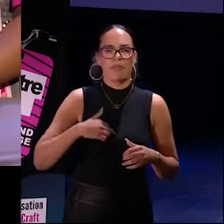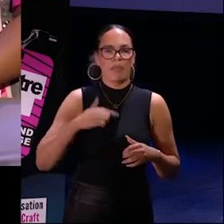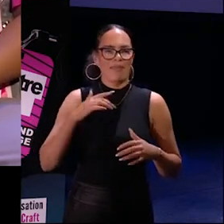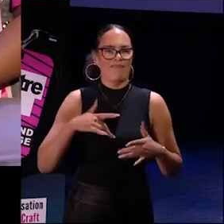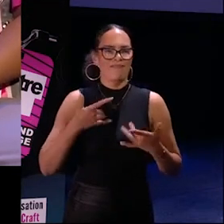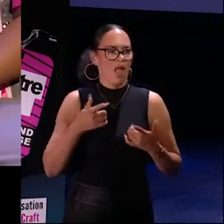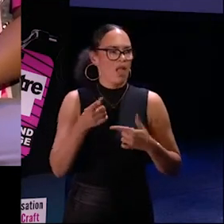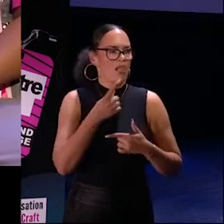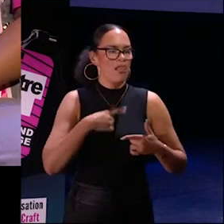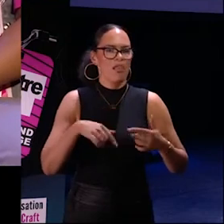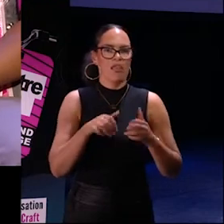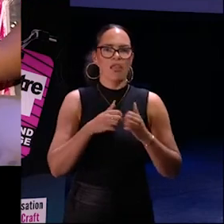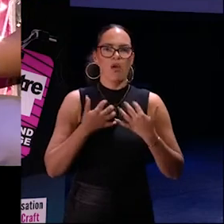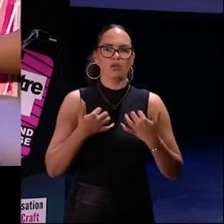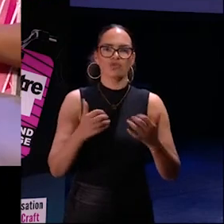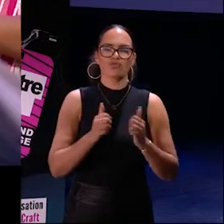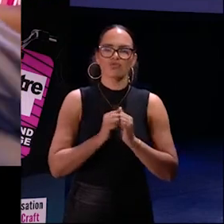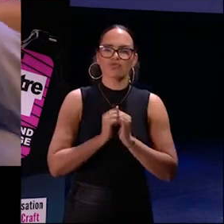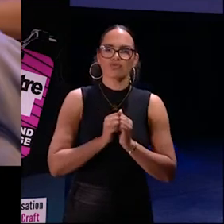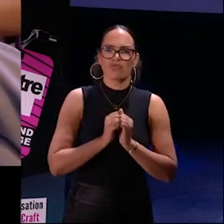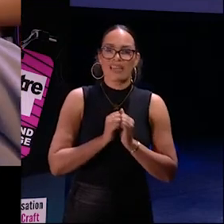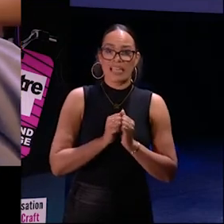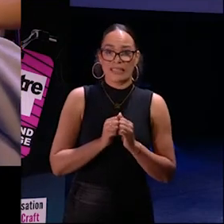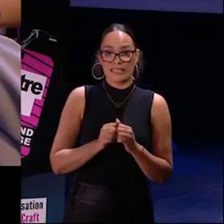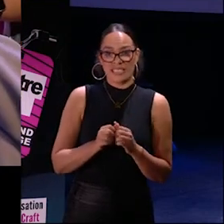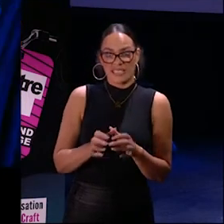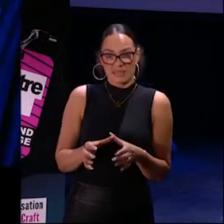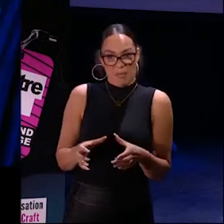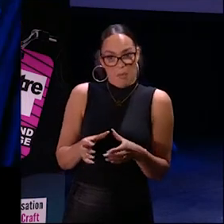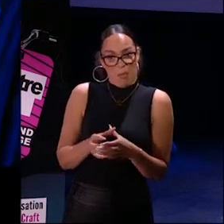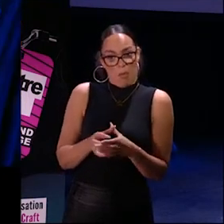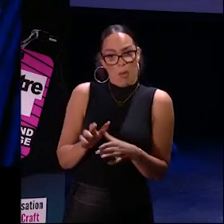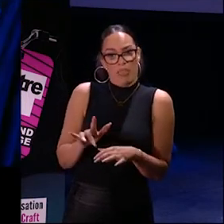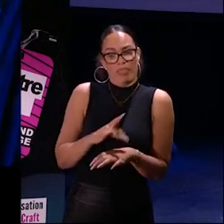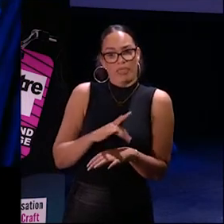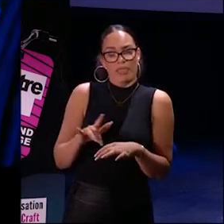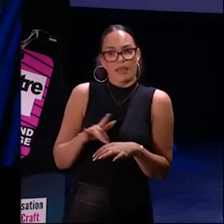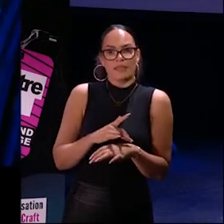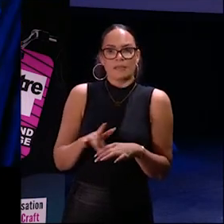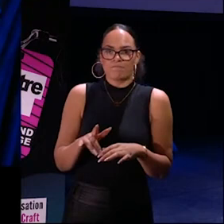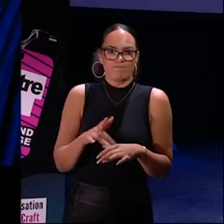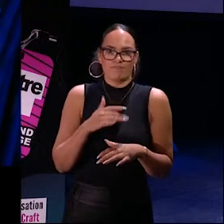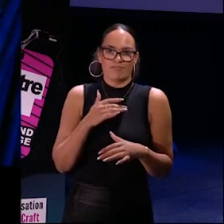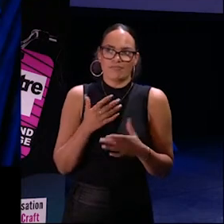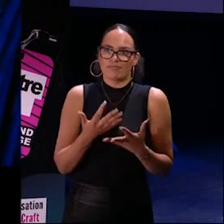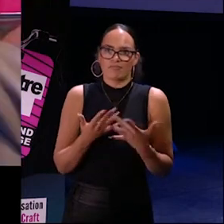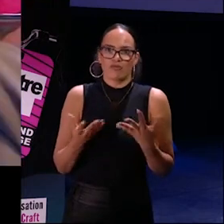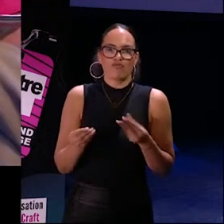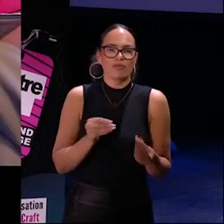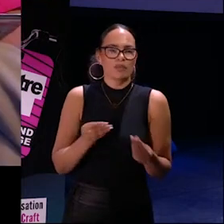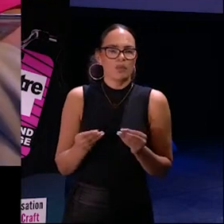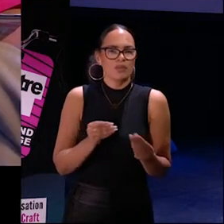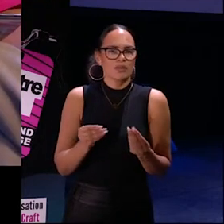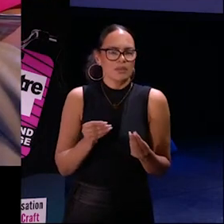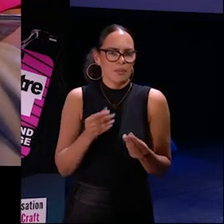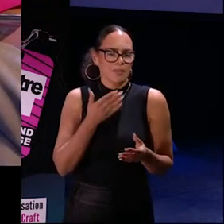people in the audience. I know when I'm making on a very small scale, it's harder because you don't have as much resources. So do you have any advice